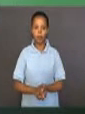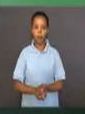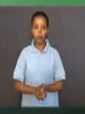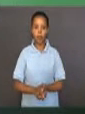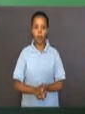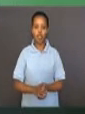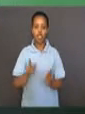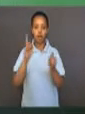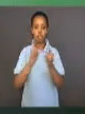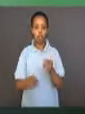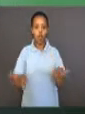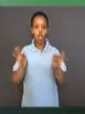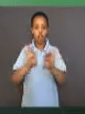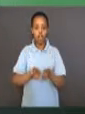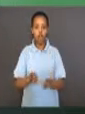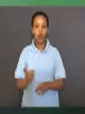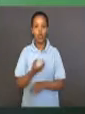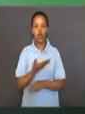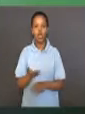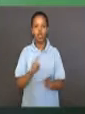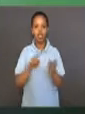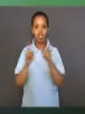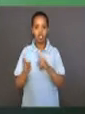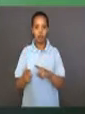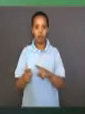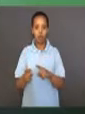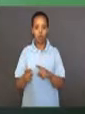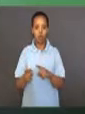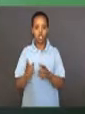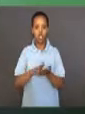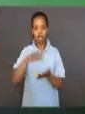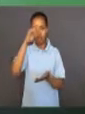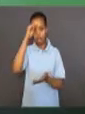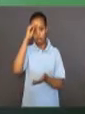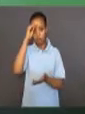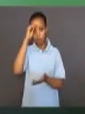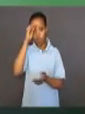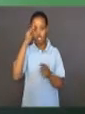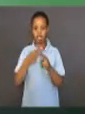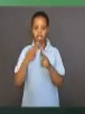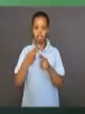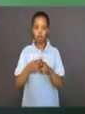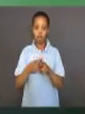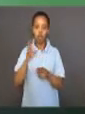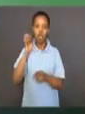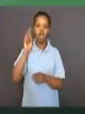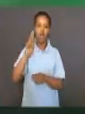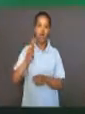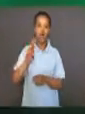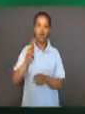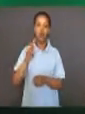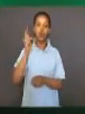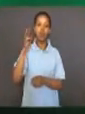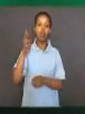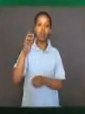The final domain that we will learn about is called eukaryotes.